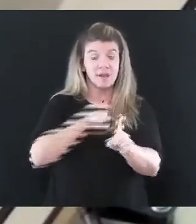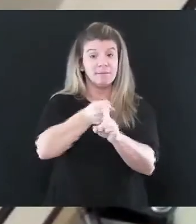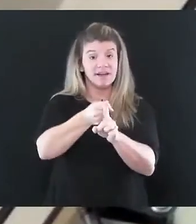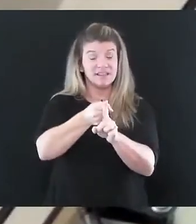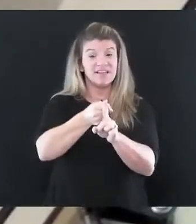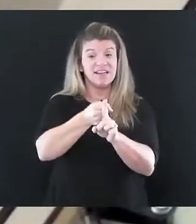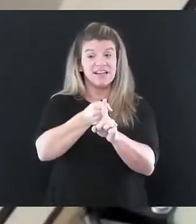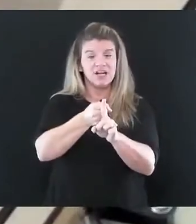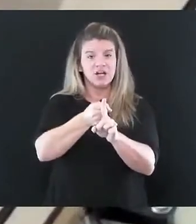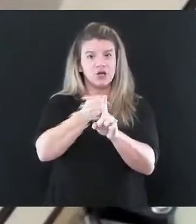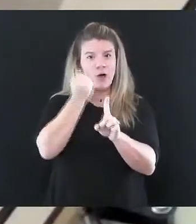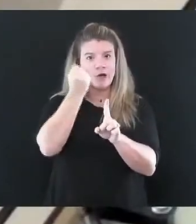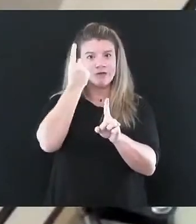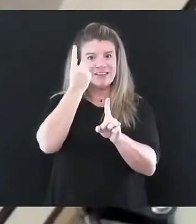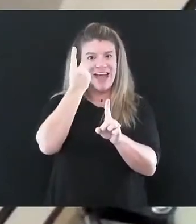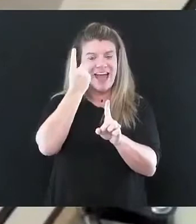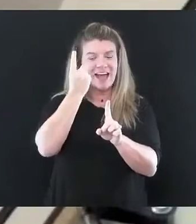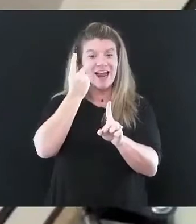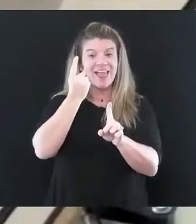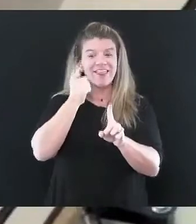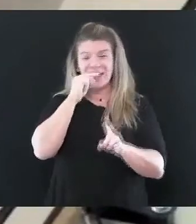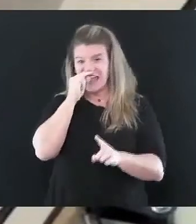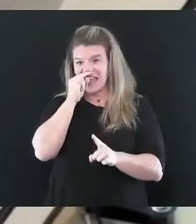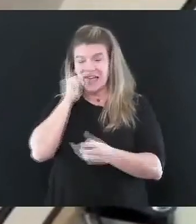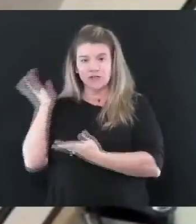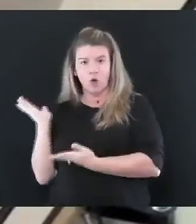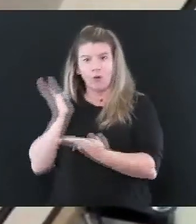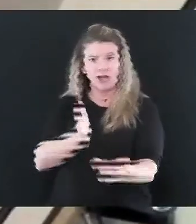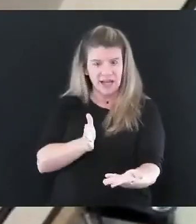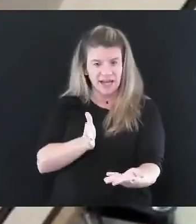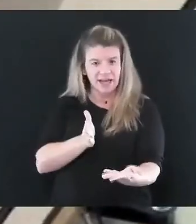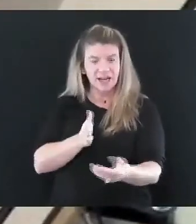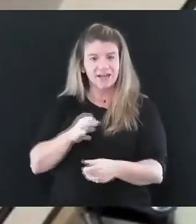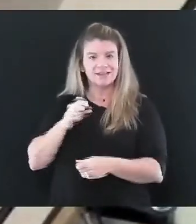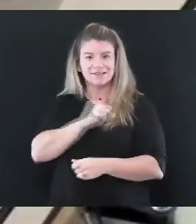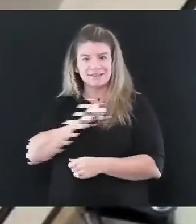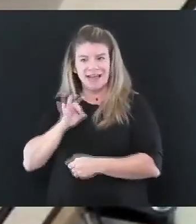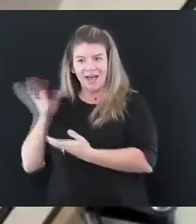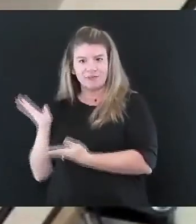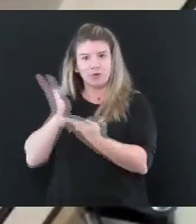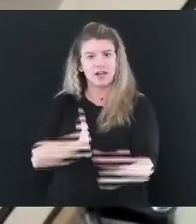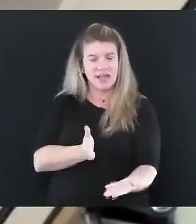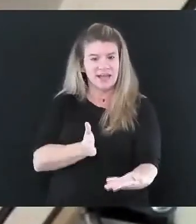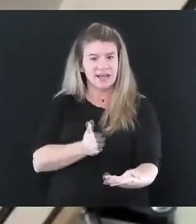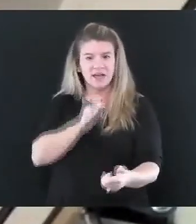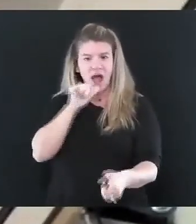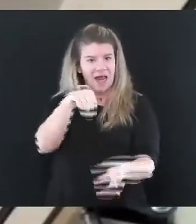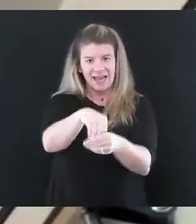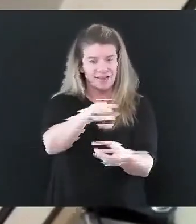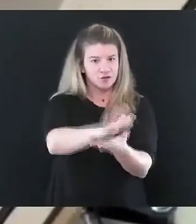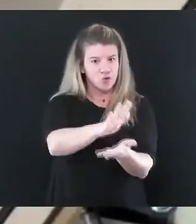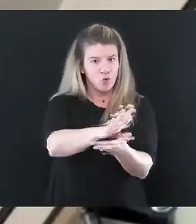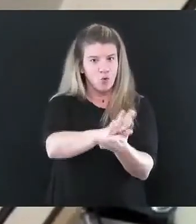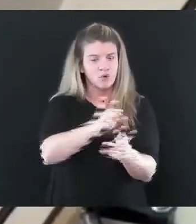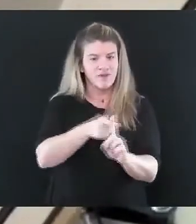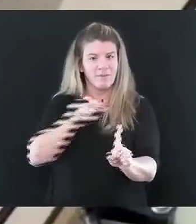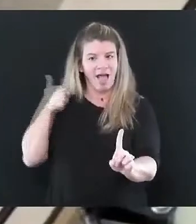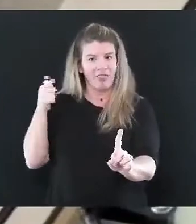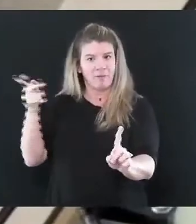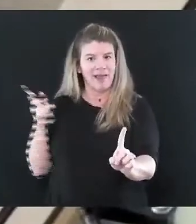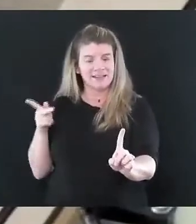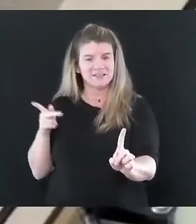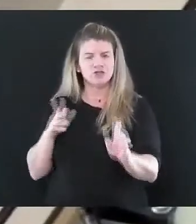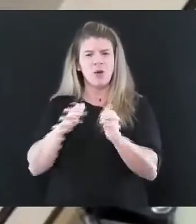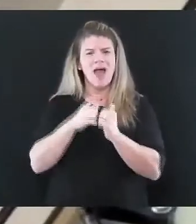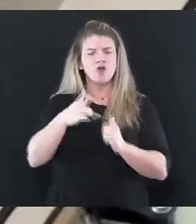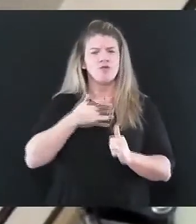coming from outside through the community versus inside the schools. Where do we stand on how that's doing,